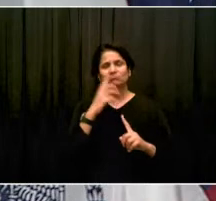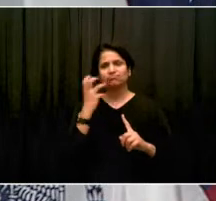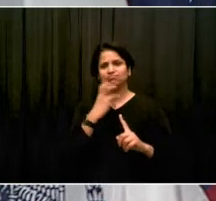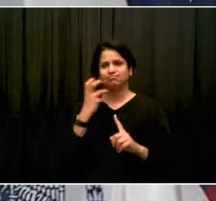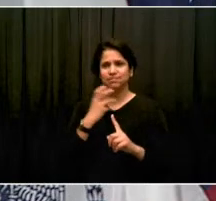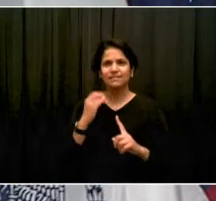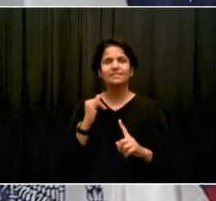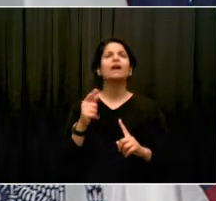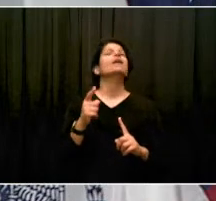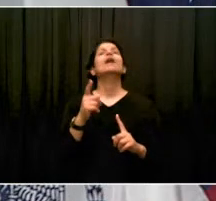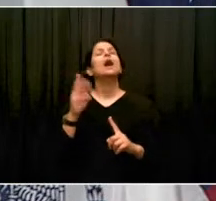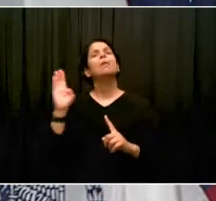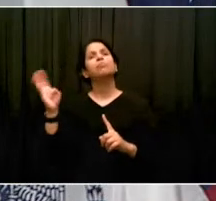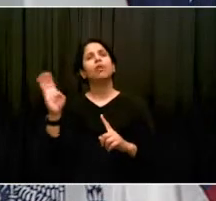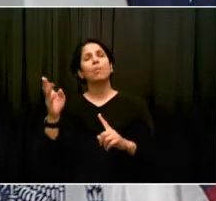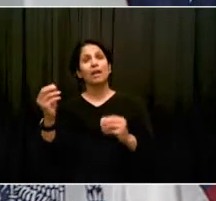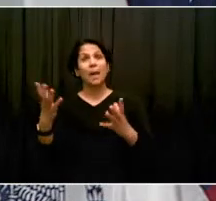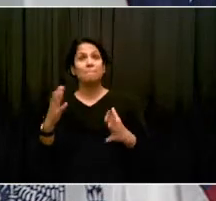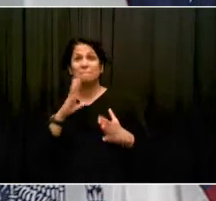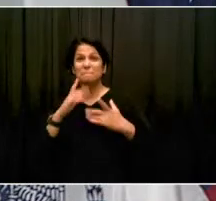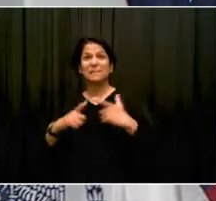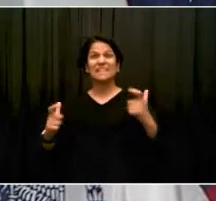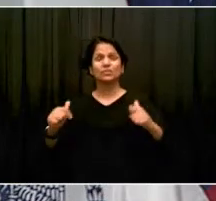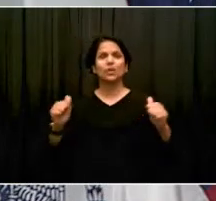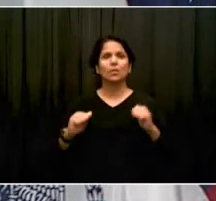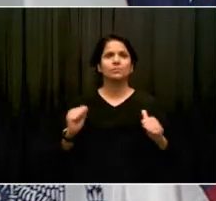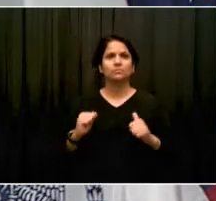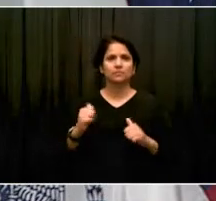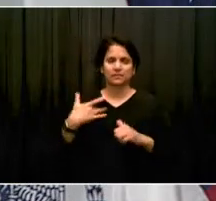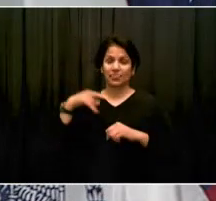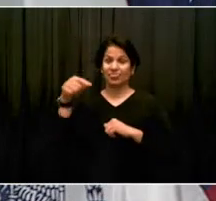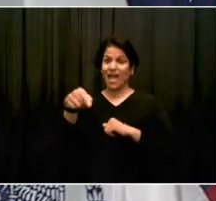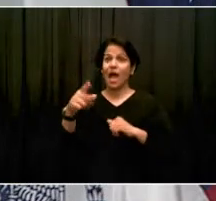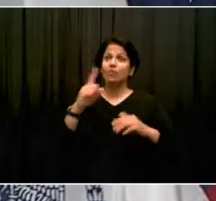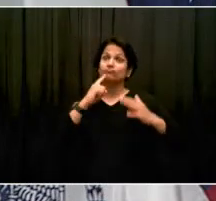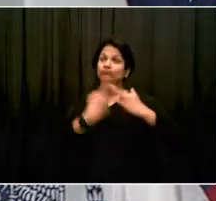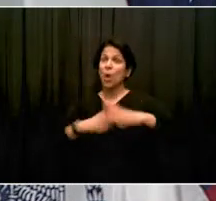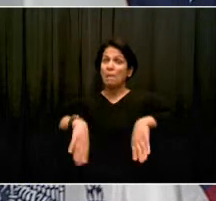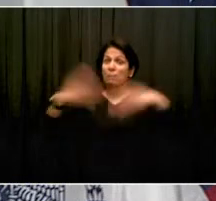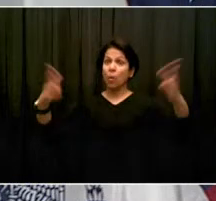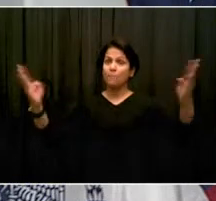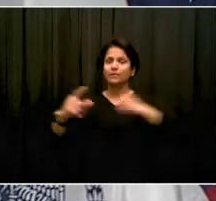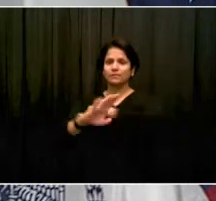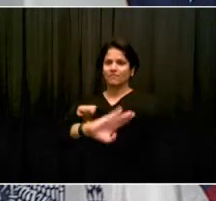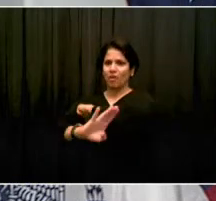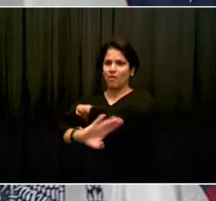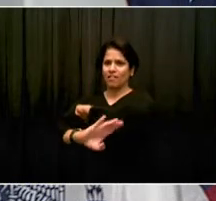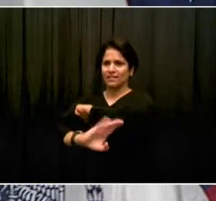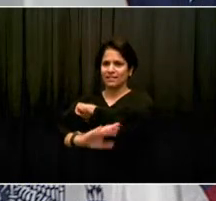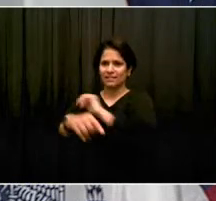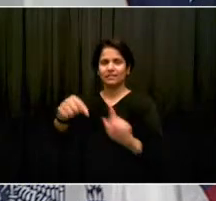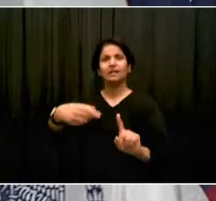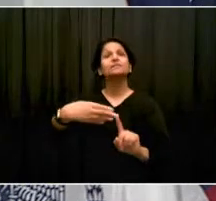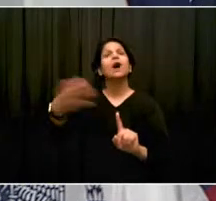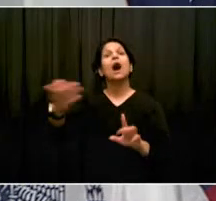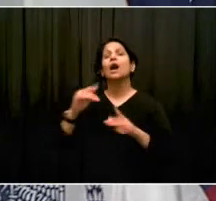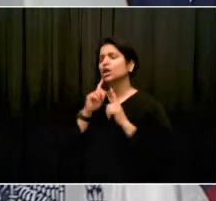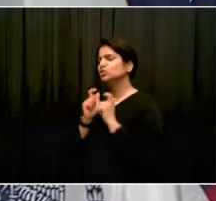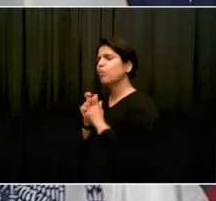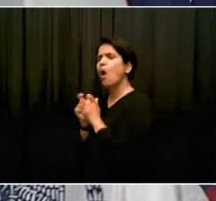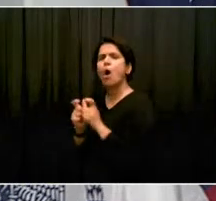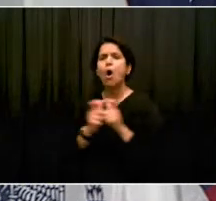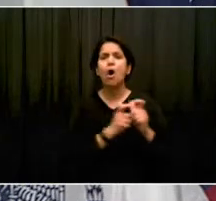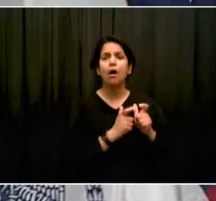like July, August. And we'll move heaven and earth to help them get that done. And we've been supporting Broadway with the vaccinations, which has been really, really